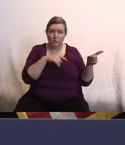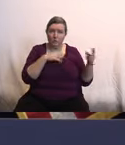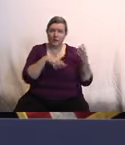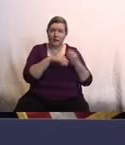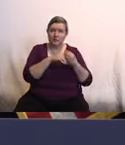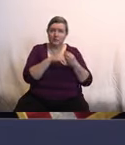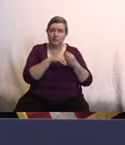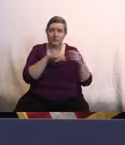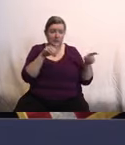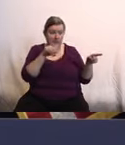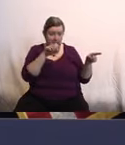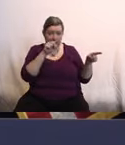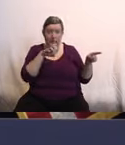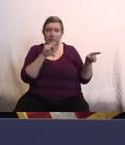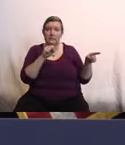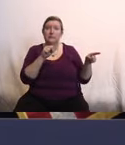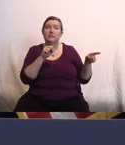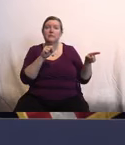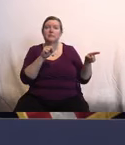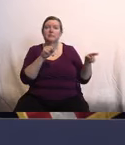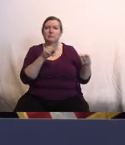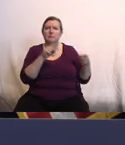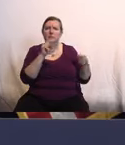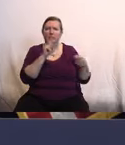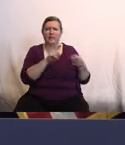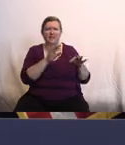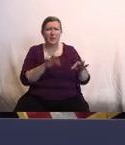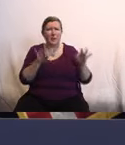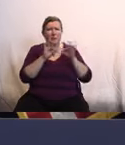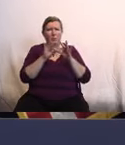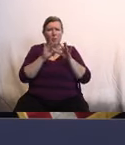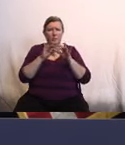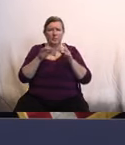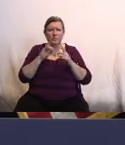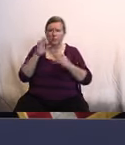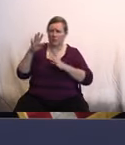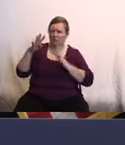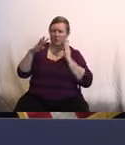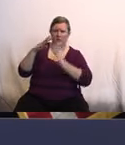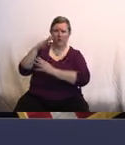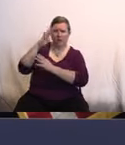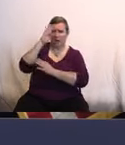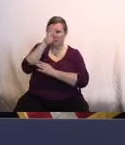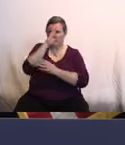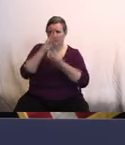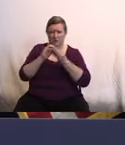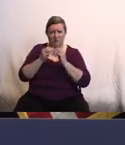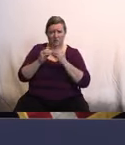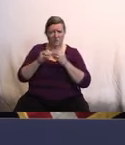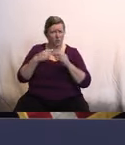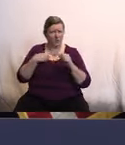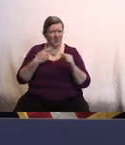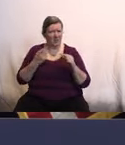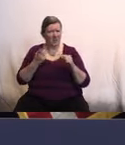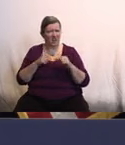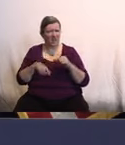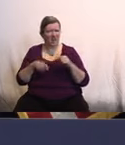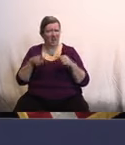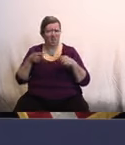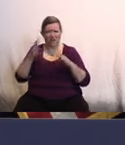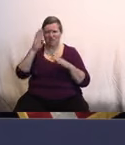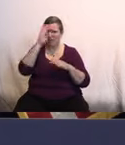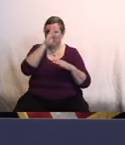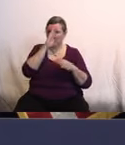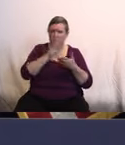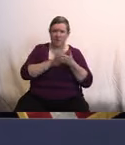cases matter less than hospital numbers, because we cannot allow our system to get overrun. But we still